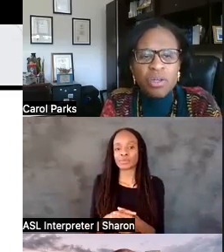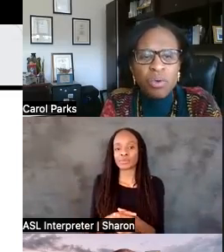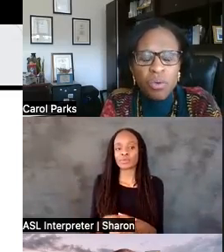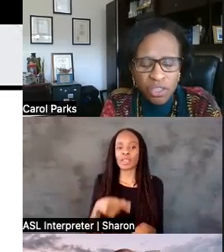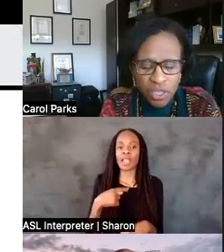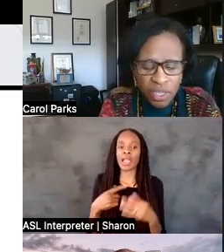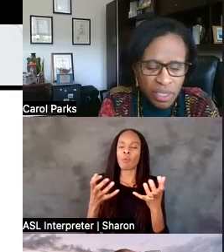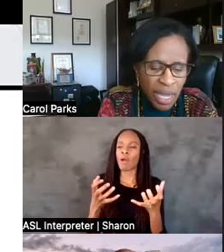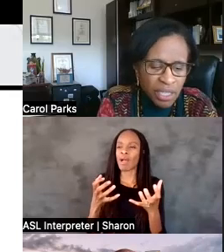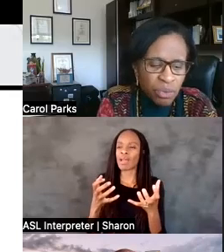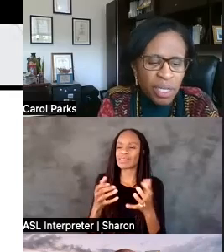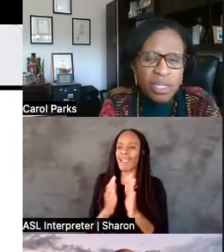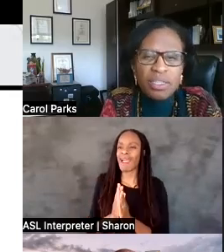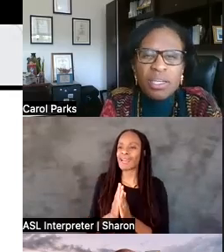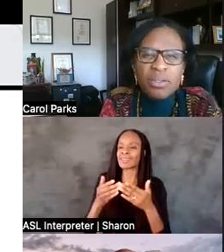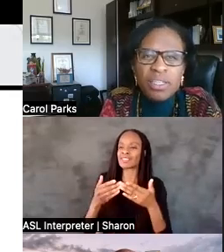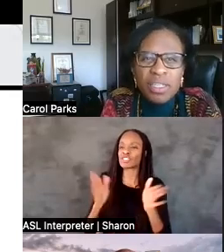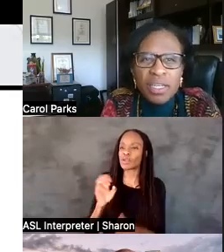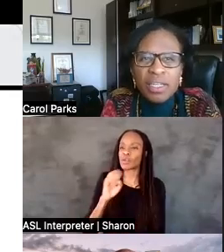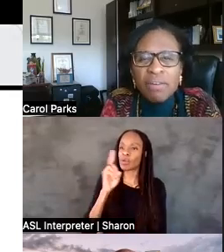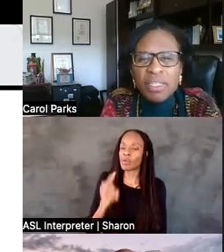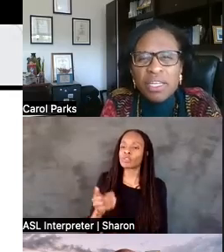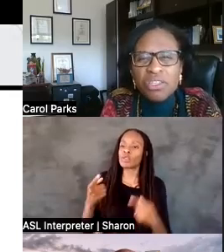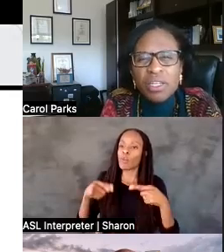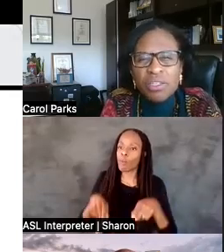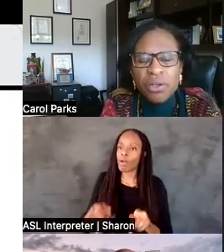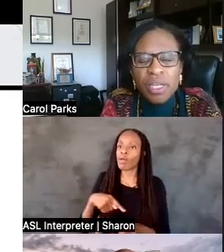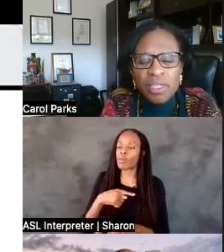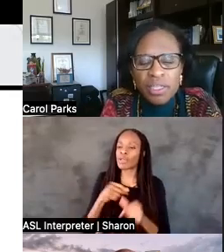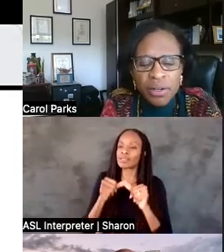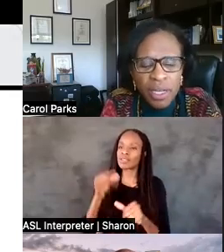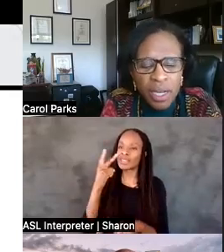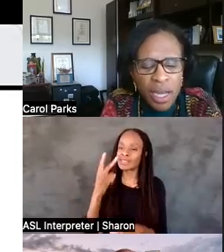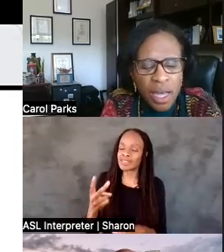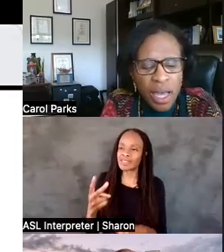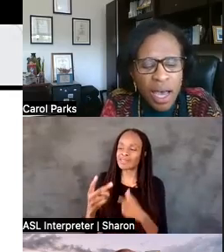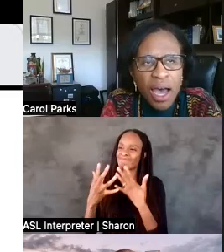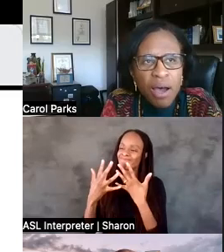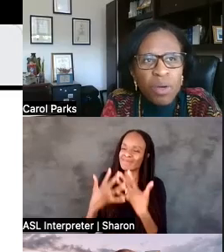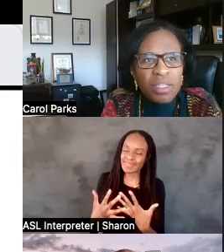ask a general question. As we continue to see the devastation in Turkey and Syria,